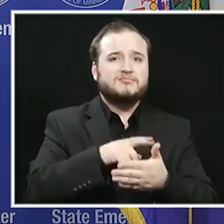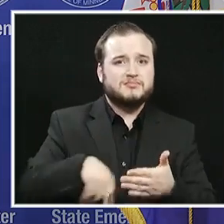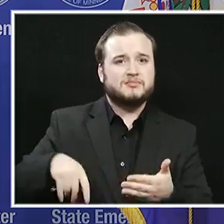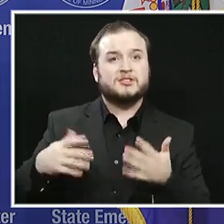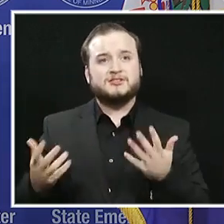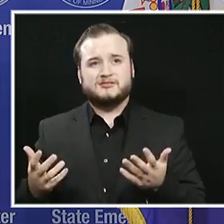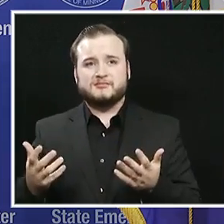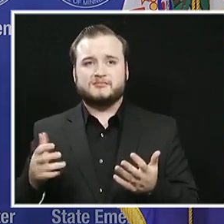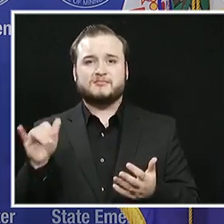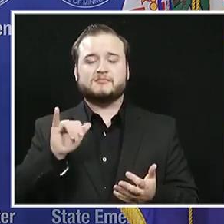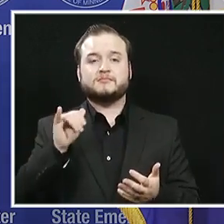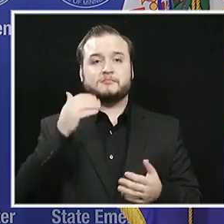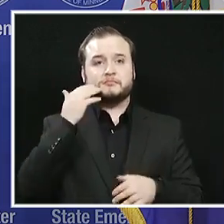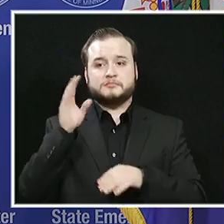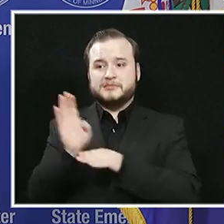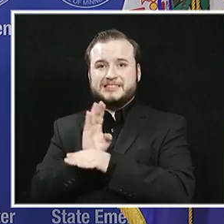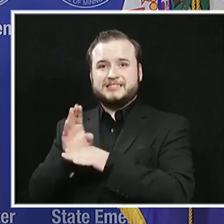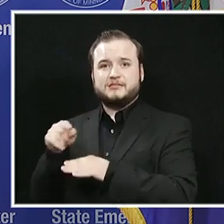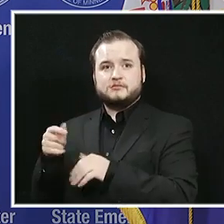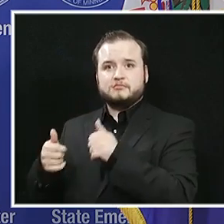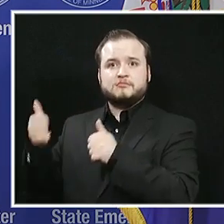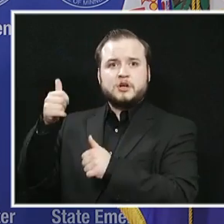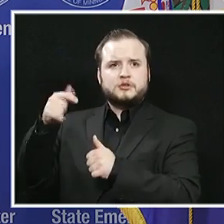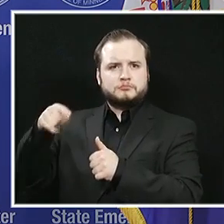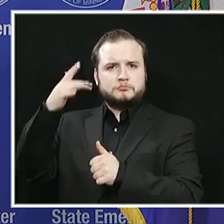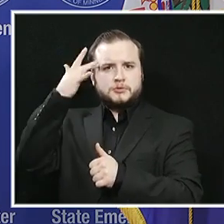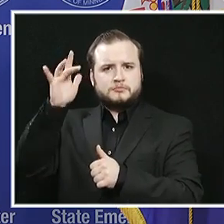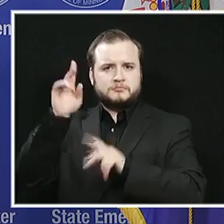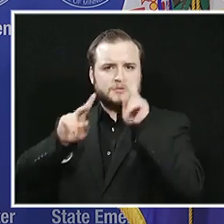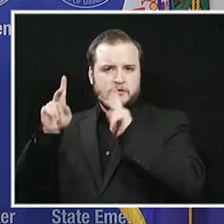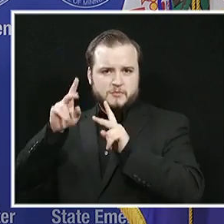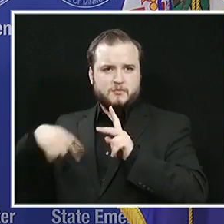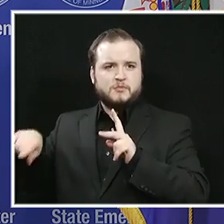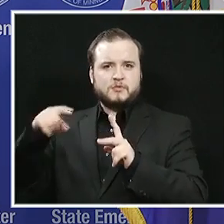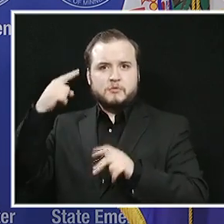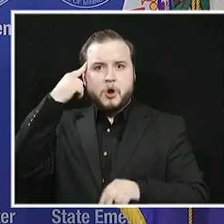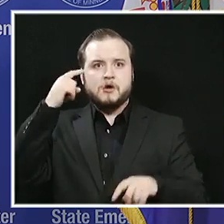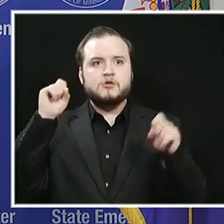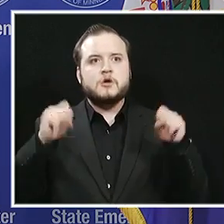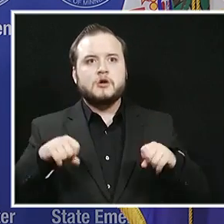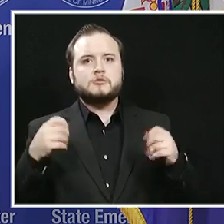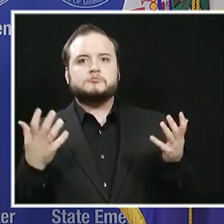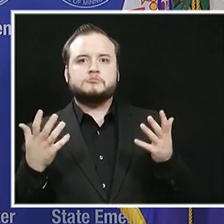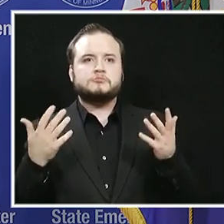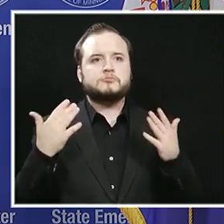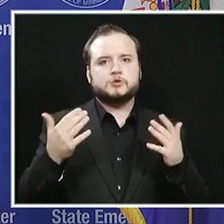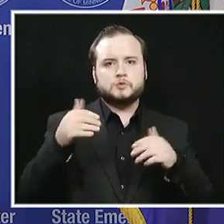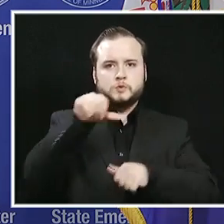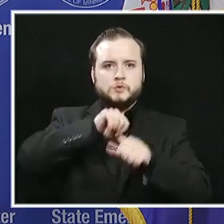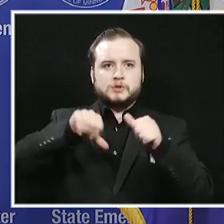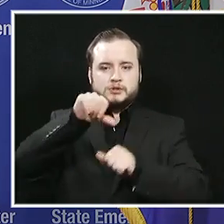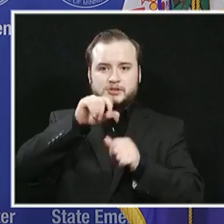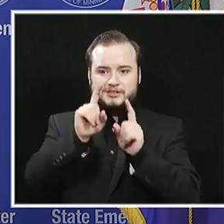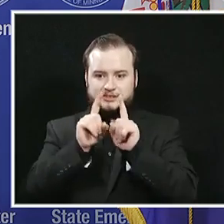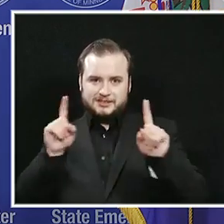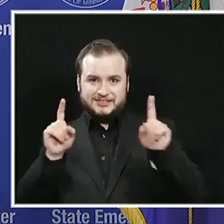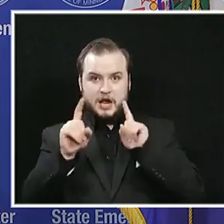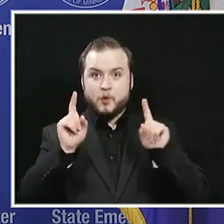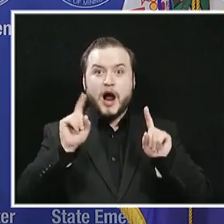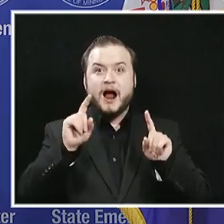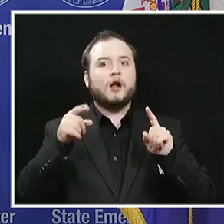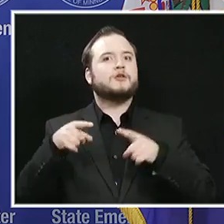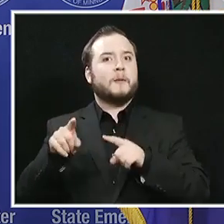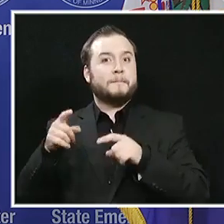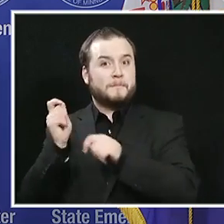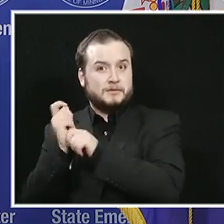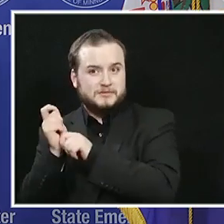out there thinking about, well, is it possible for us to social distance on a baseball or softball field with each team using their own ball, catchers wearing another glove? Those